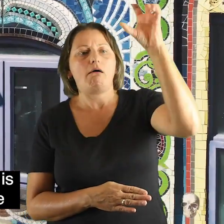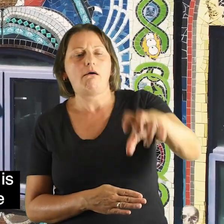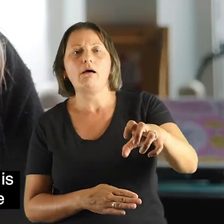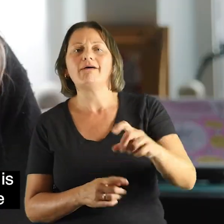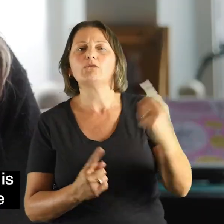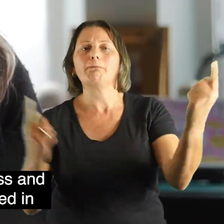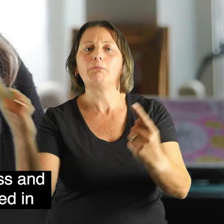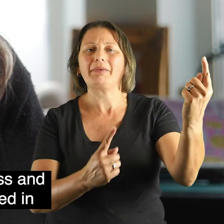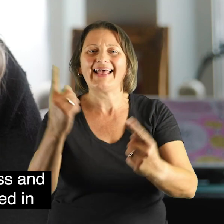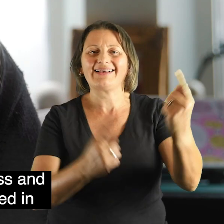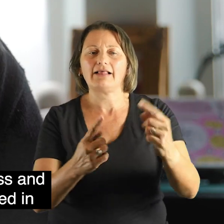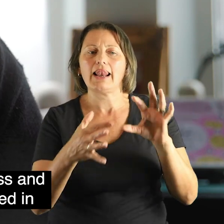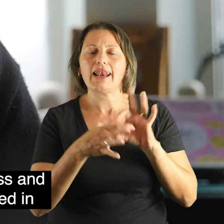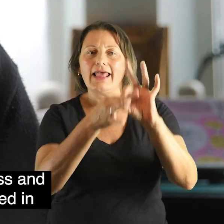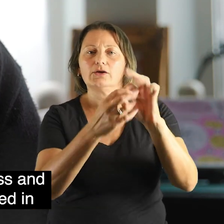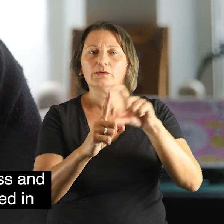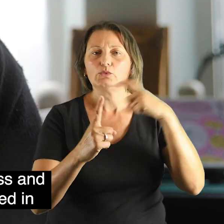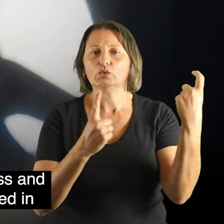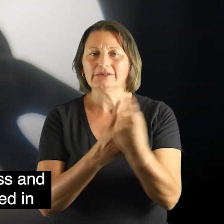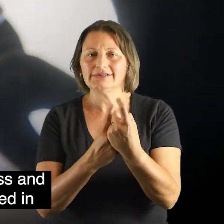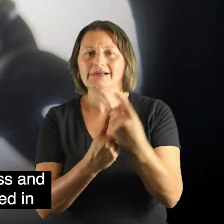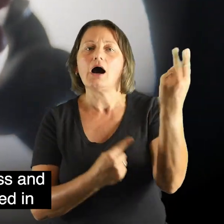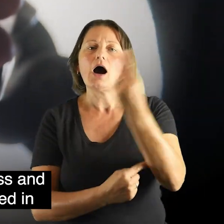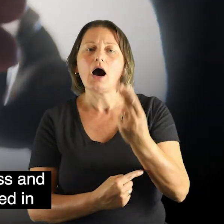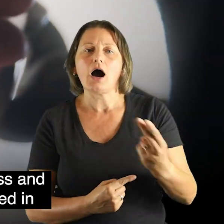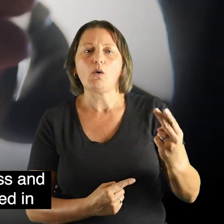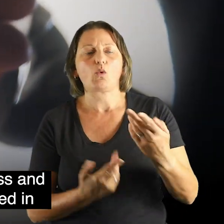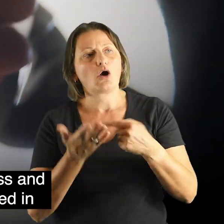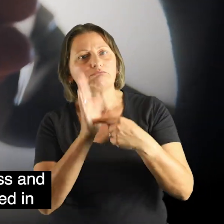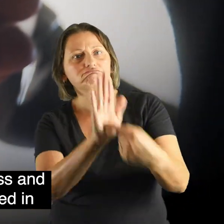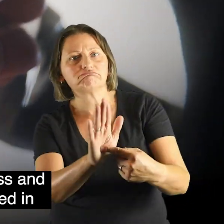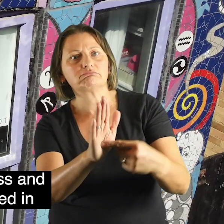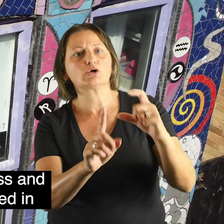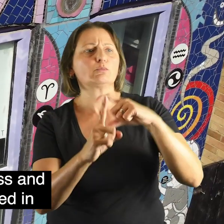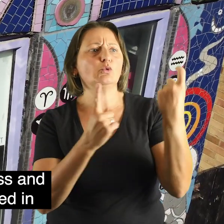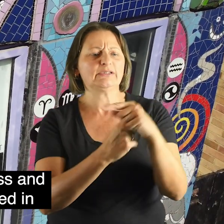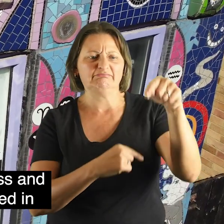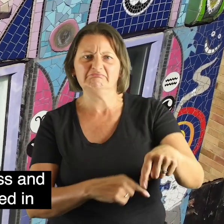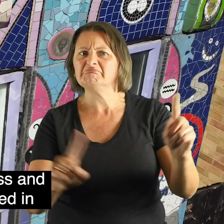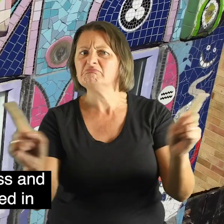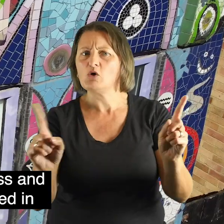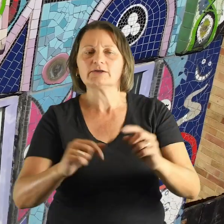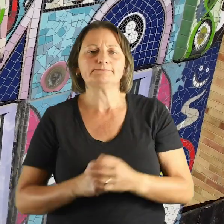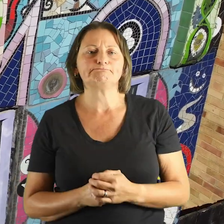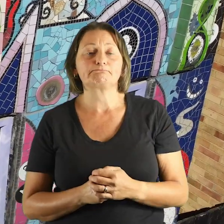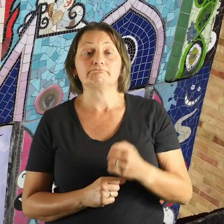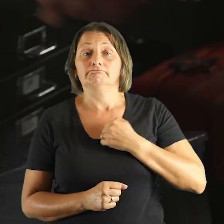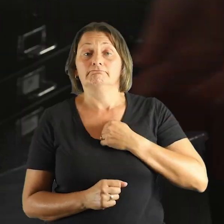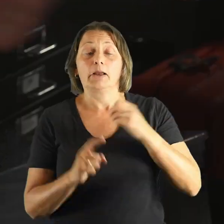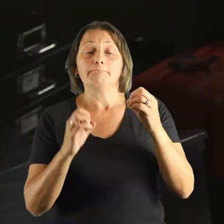deals with the community around and tries to express and represent the community that it's sited in.